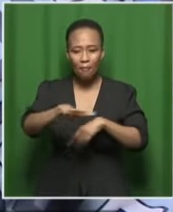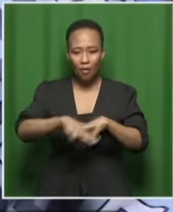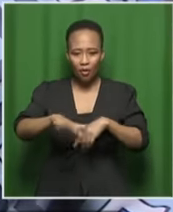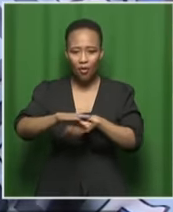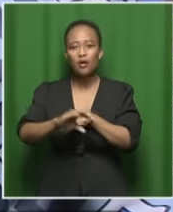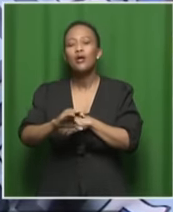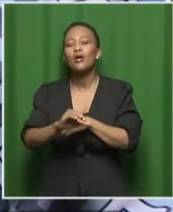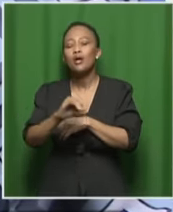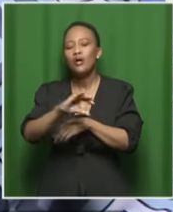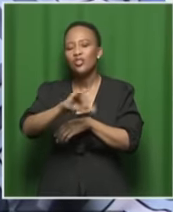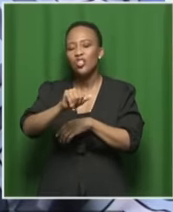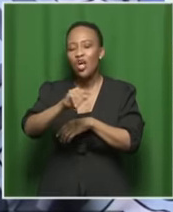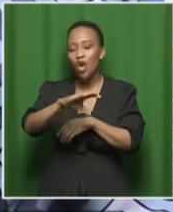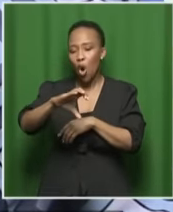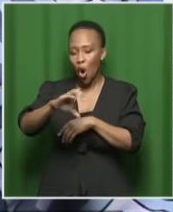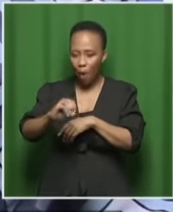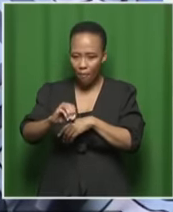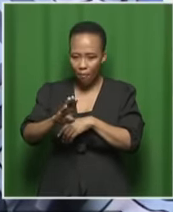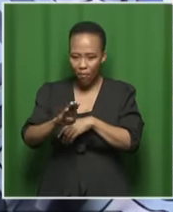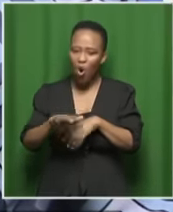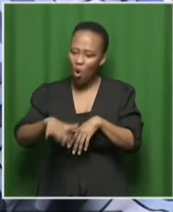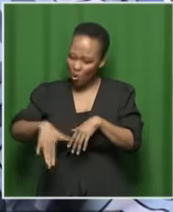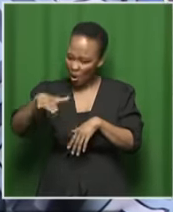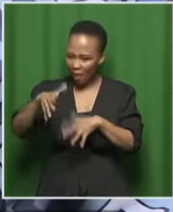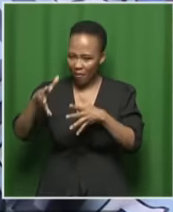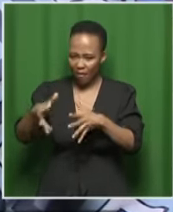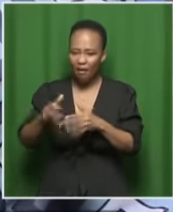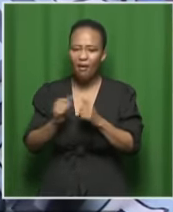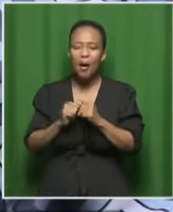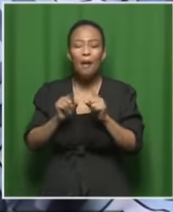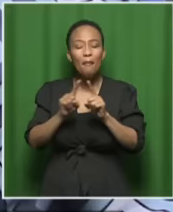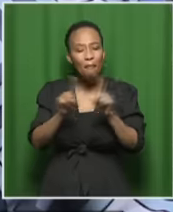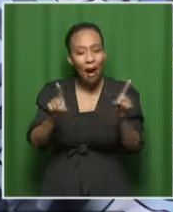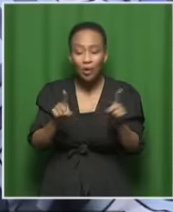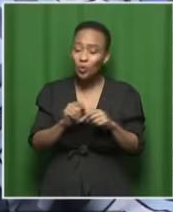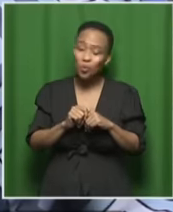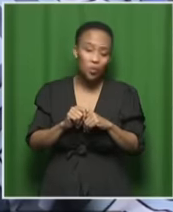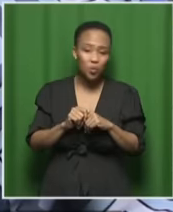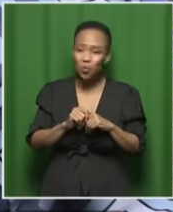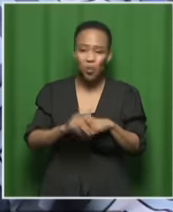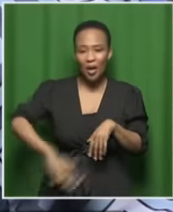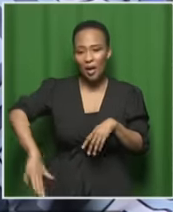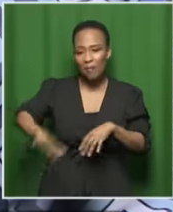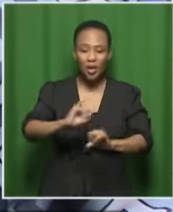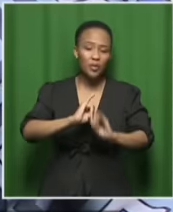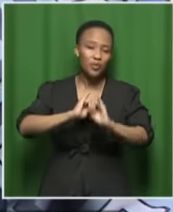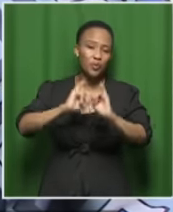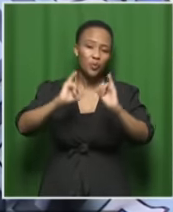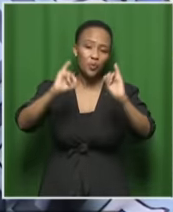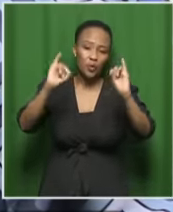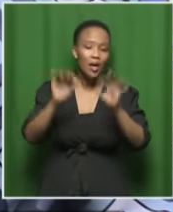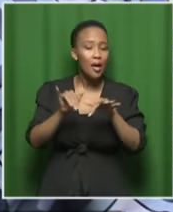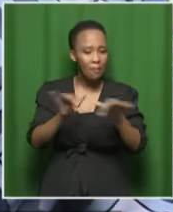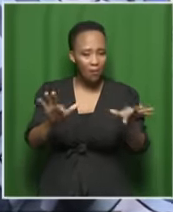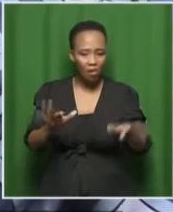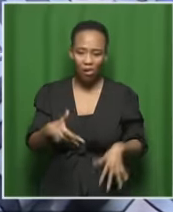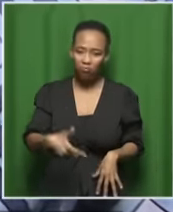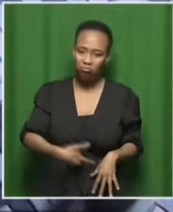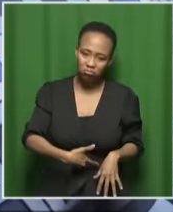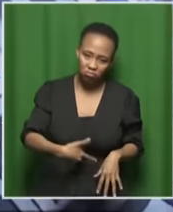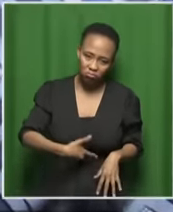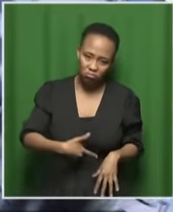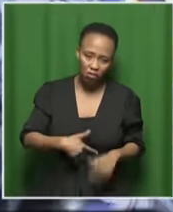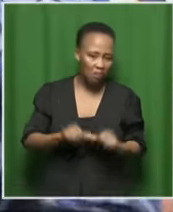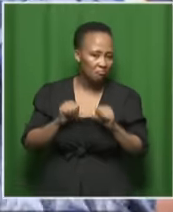Jacob Cowes. But this condition of government here is just deplorable. People are living in abject poverty in certain